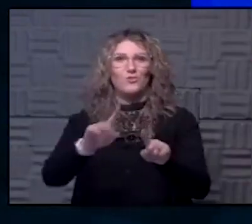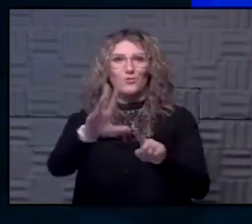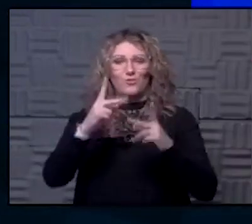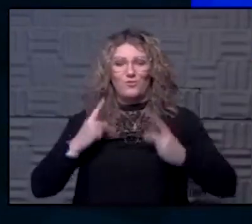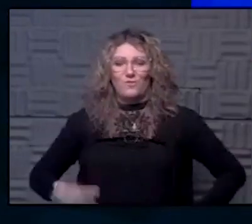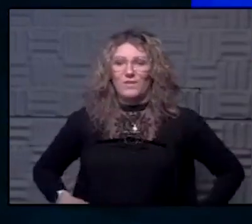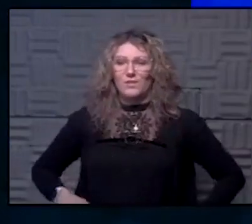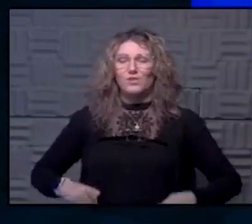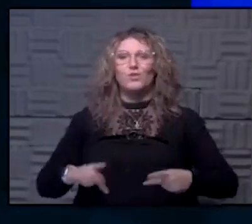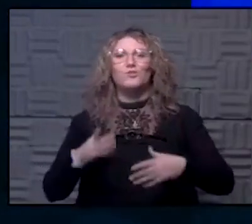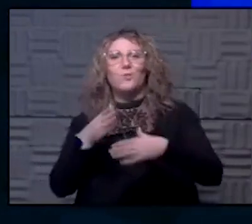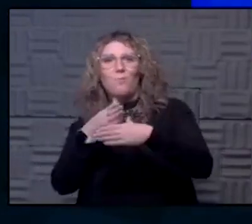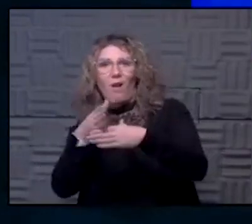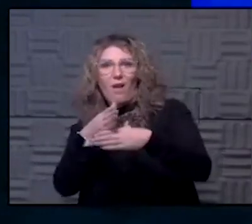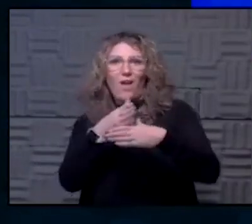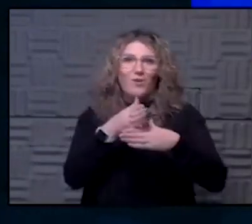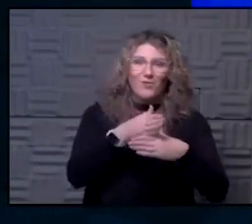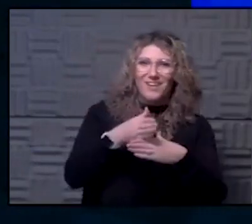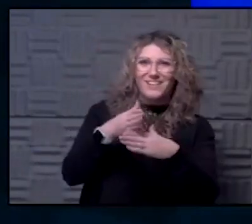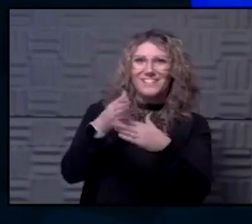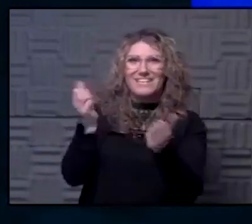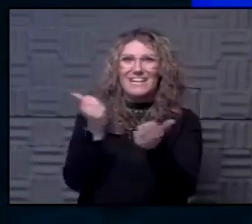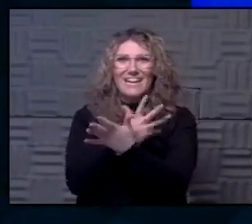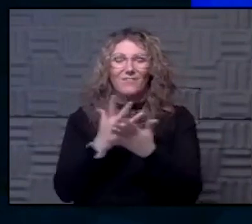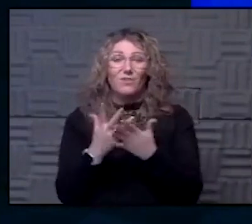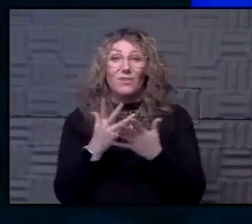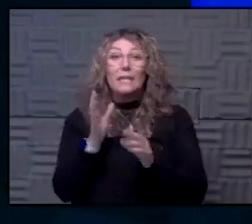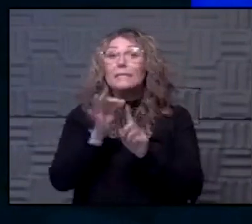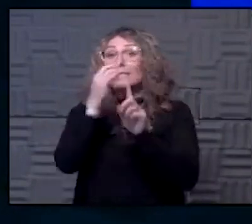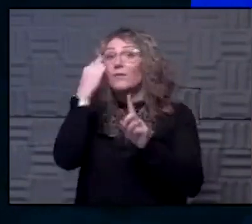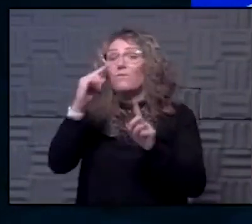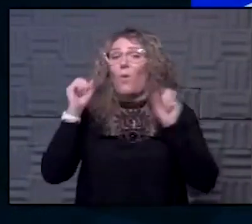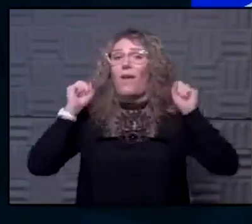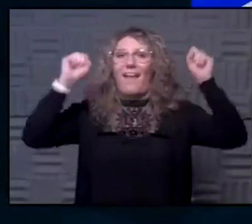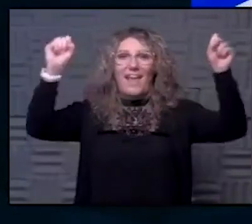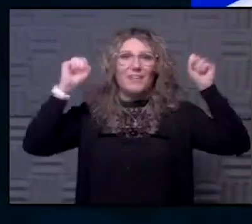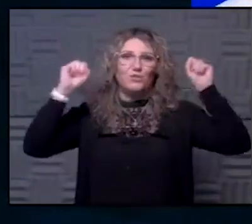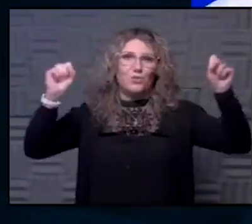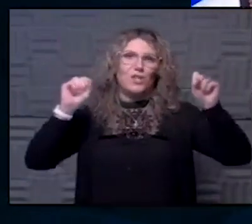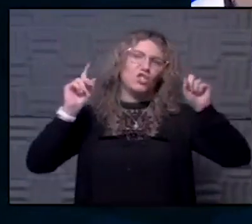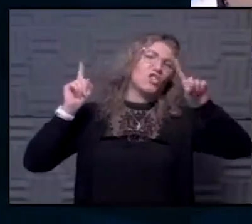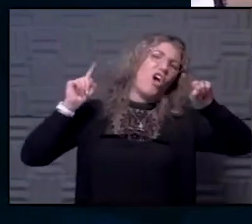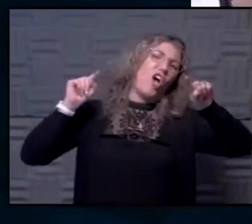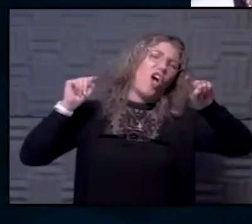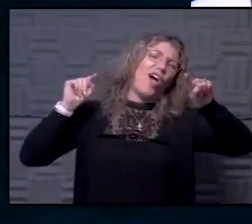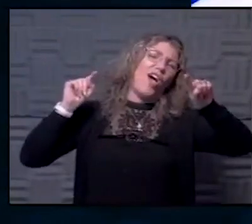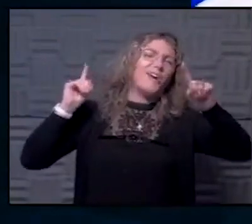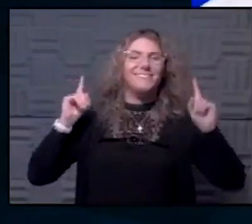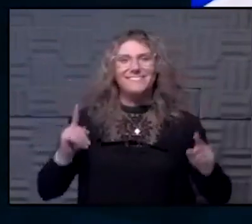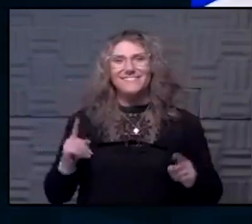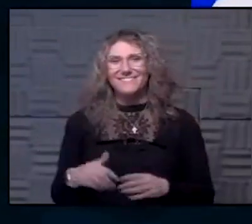makes all the difference, right? Of everything Absolutely. we do. Yeah, Absolutely. except for exercise, and then just go do a bunch.